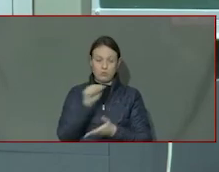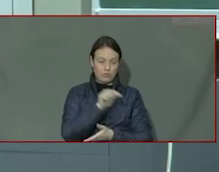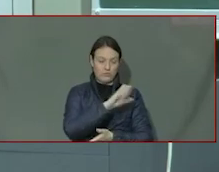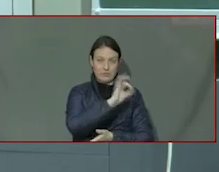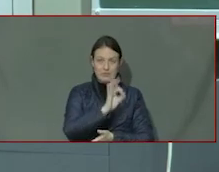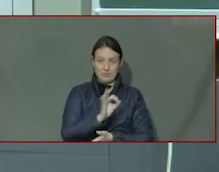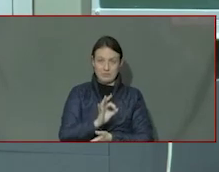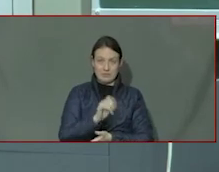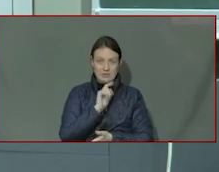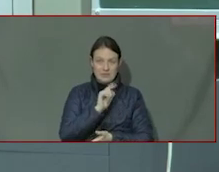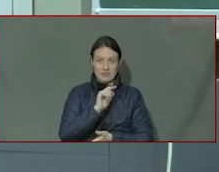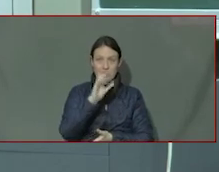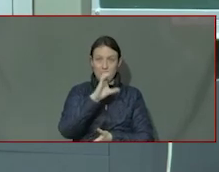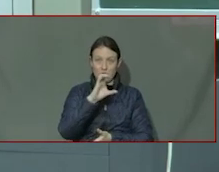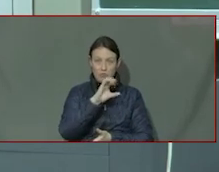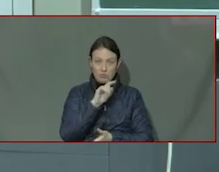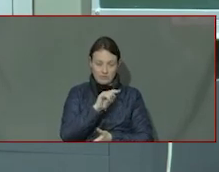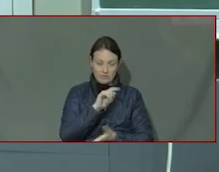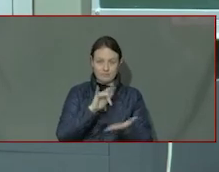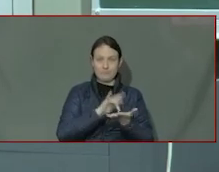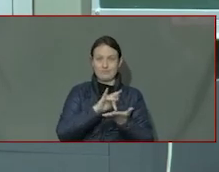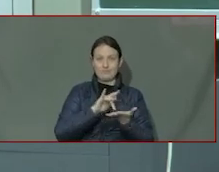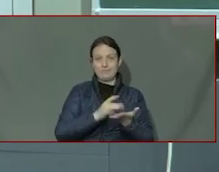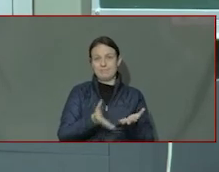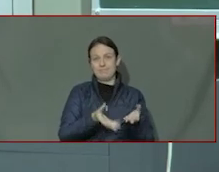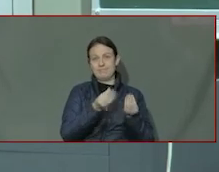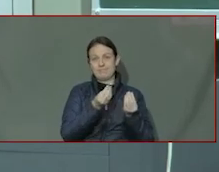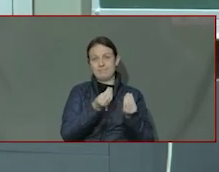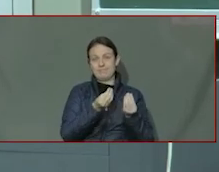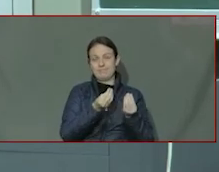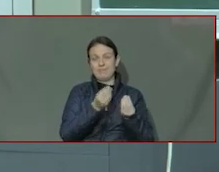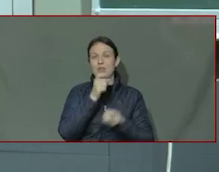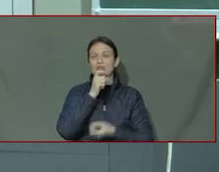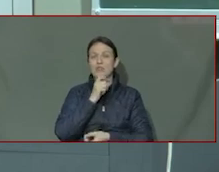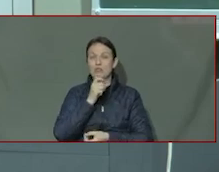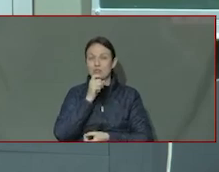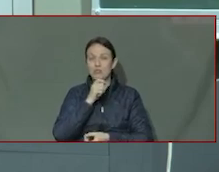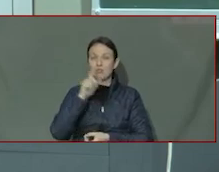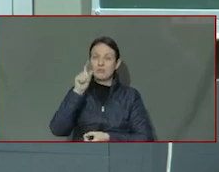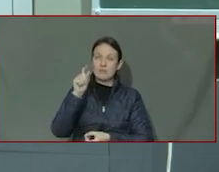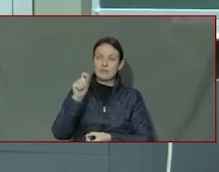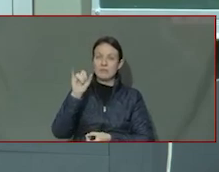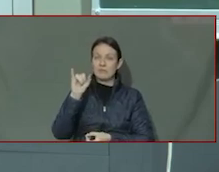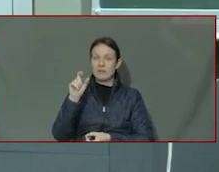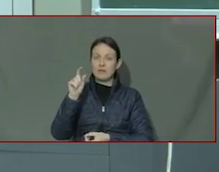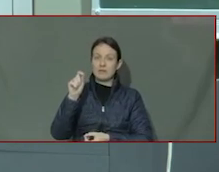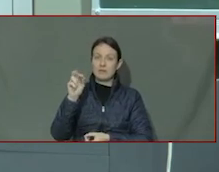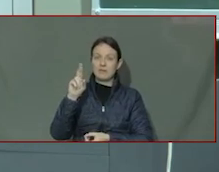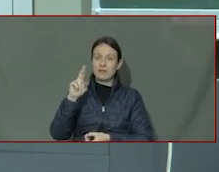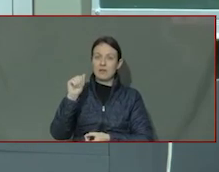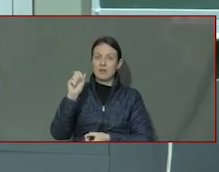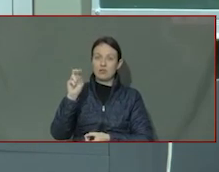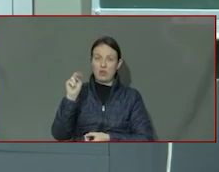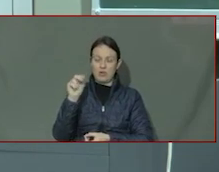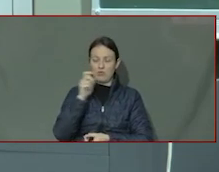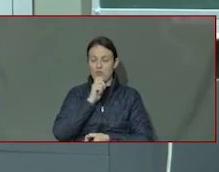the unknown concentration. Okay, so that is why we use titration reactions.